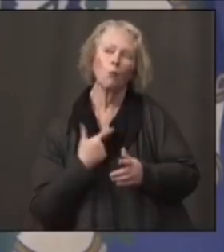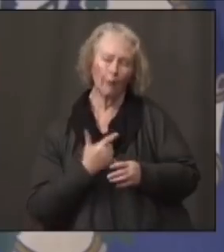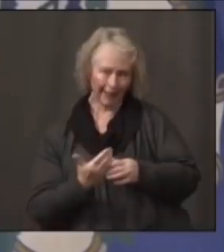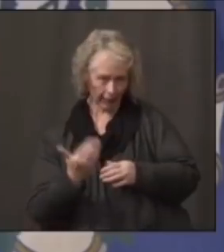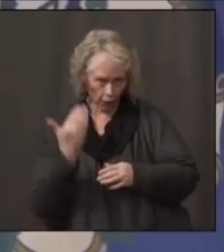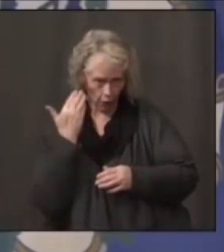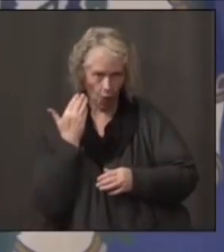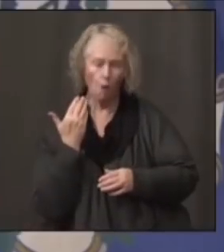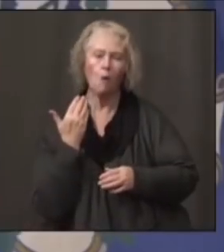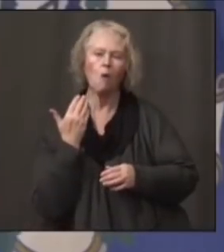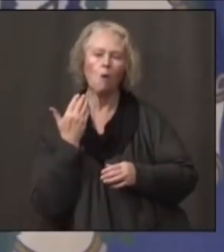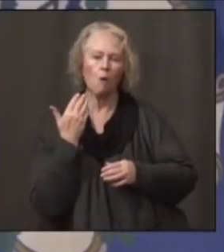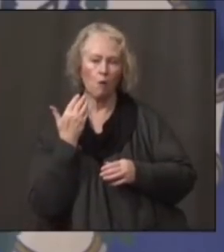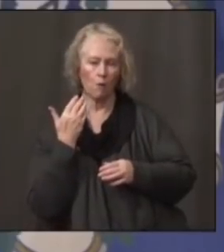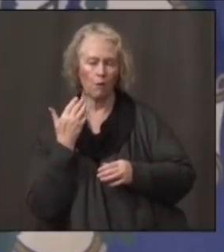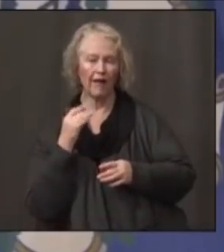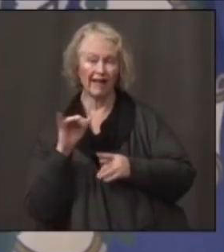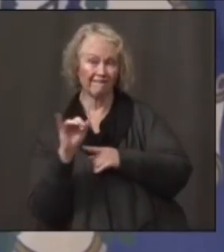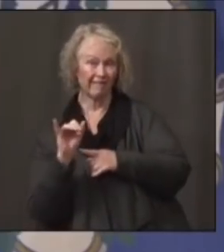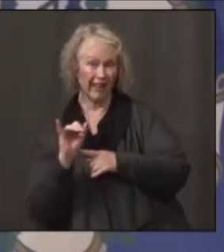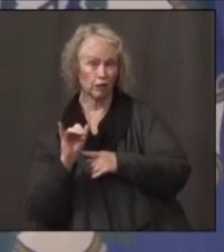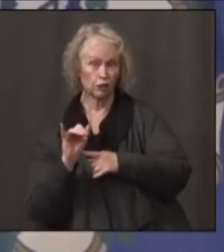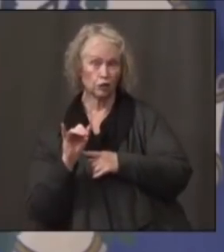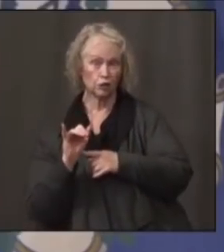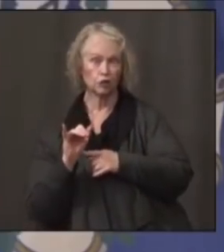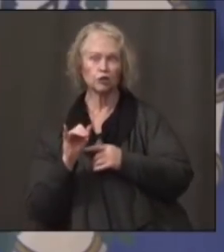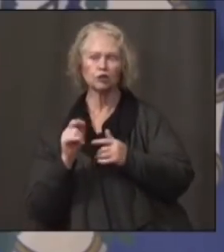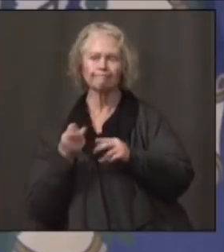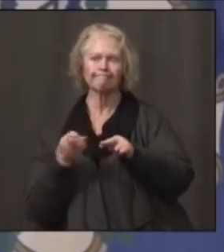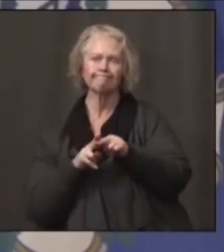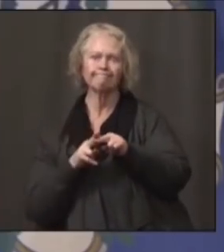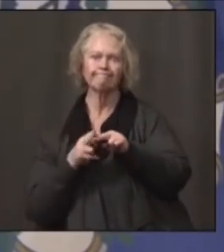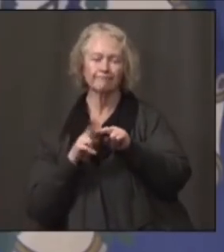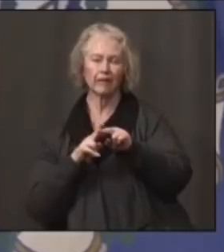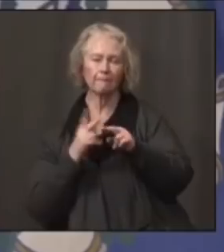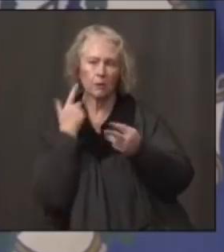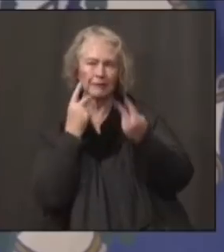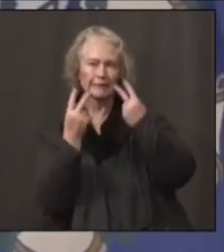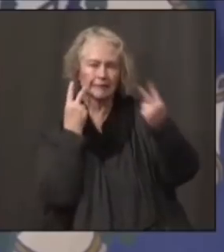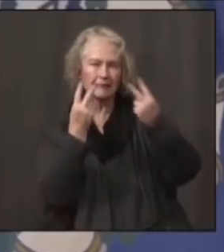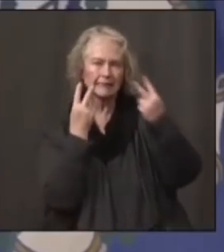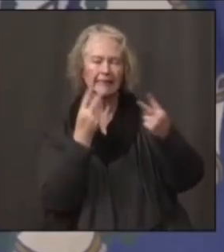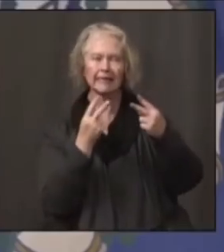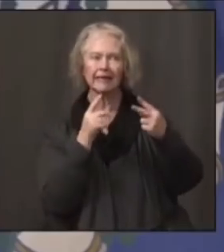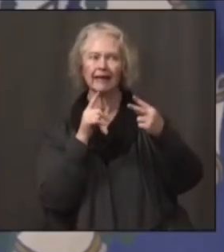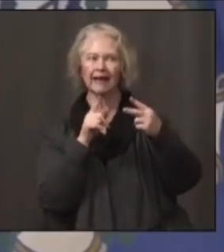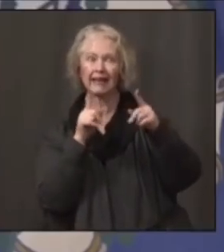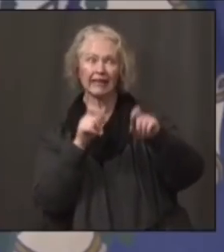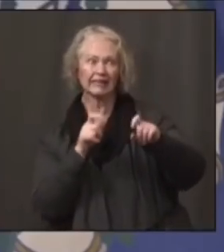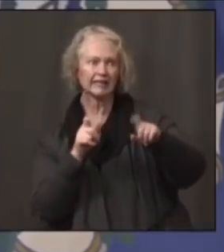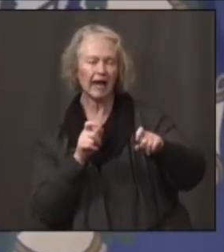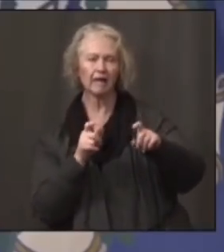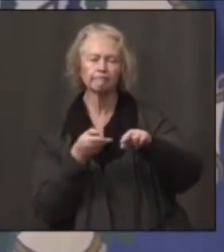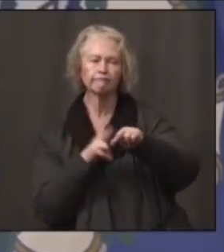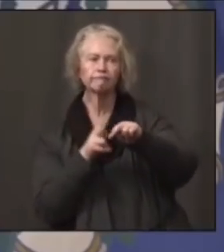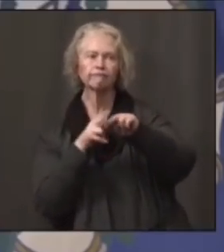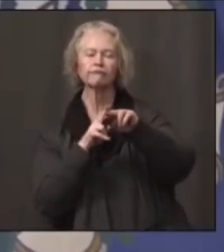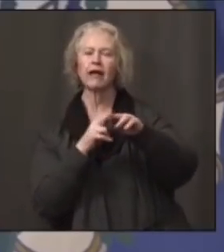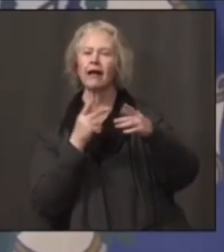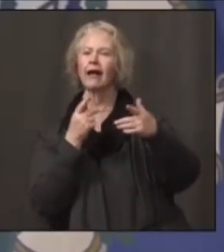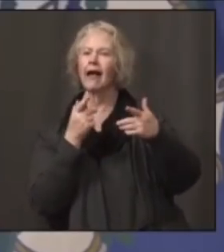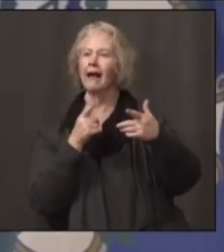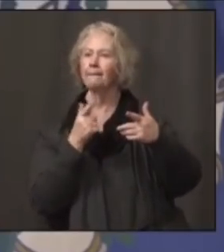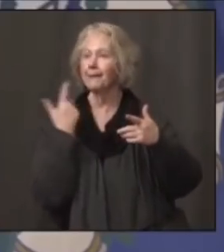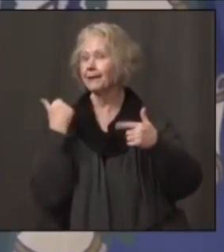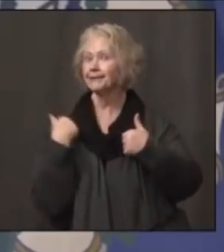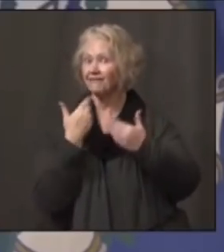that infections went up due to a lot of testing and due to Thanksgiving and universities and the such. We look